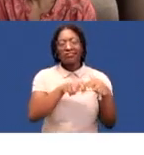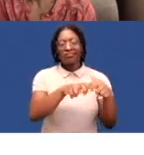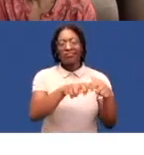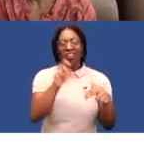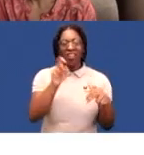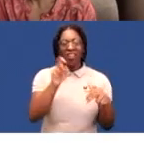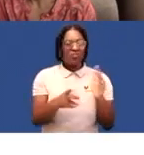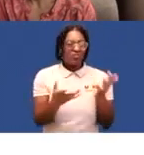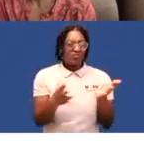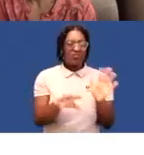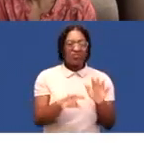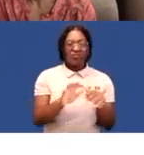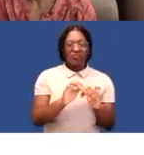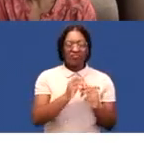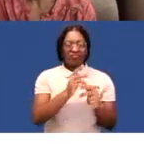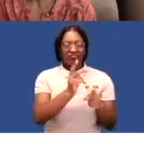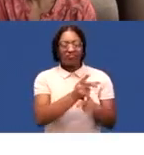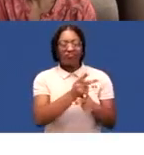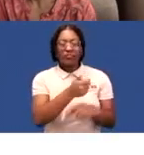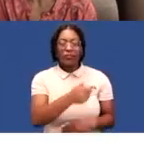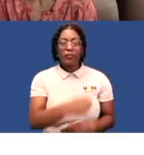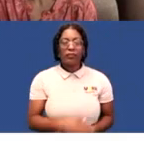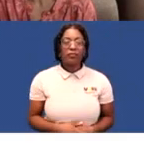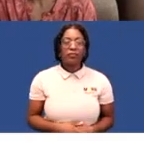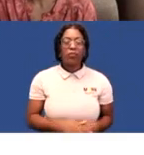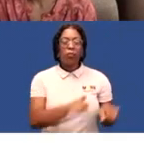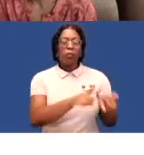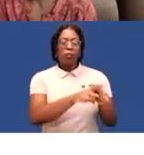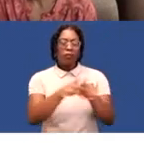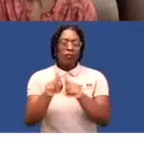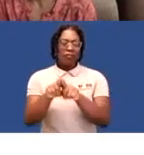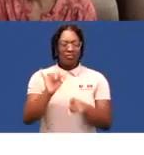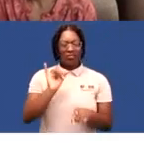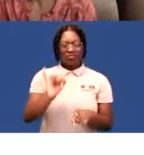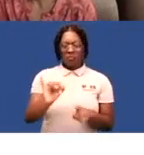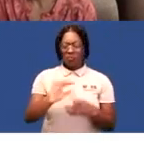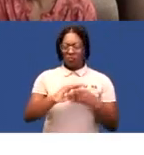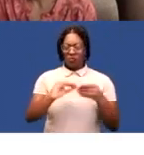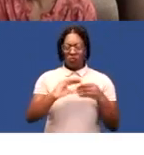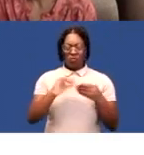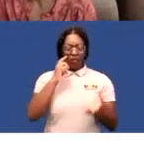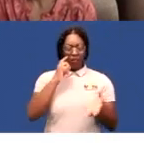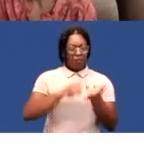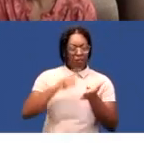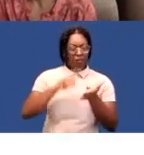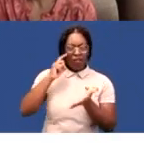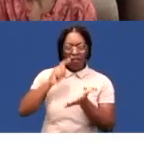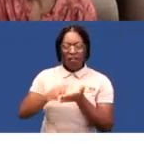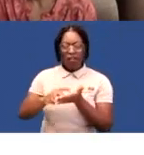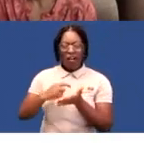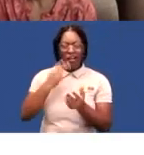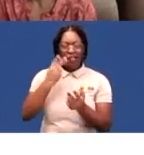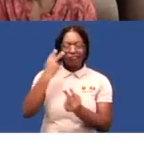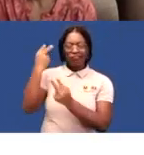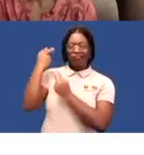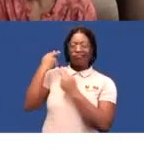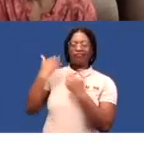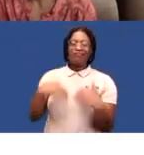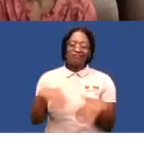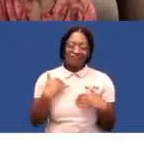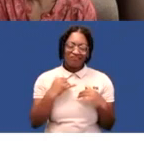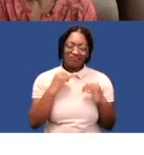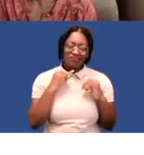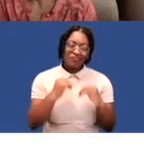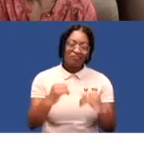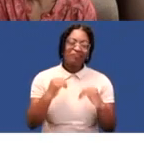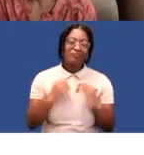it in tag, and it reminds me of my own story. Like in high school, when a teacher told us that in our society, the